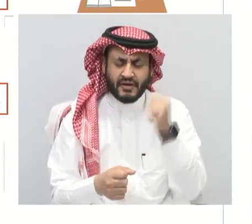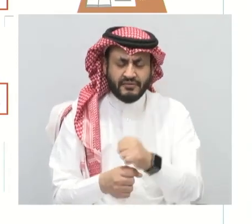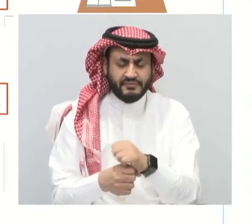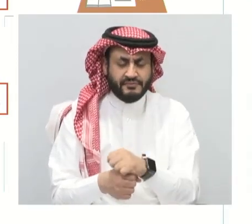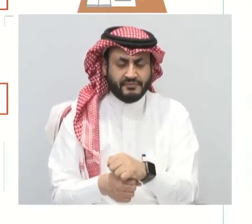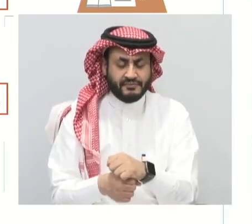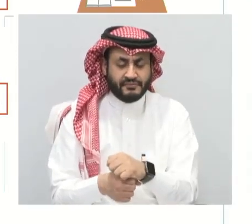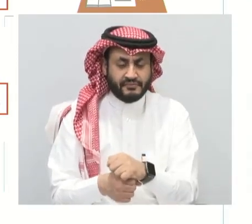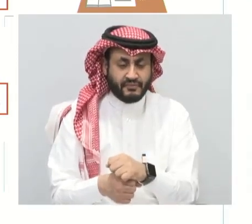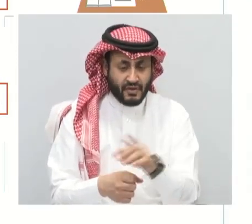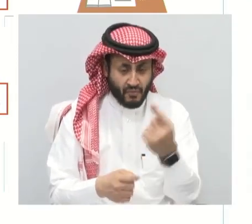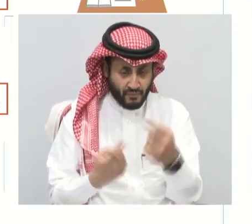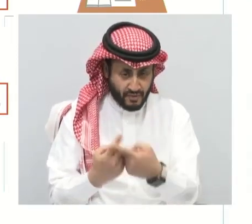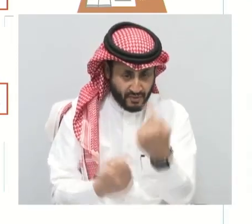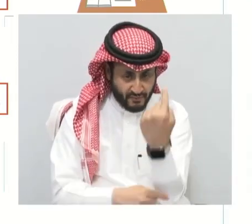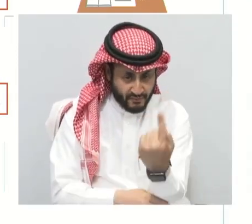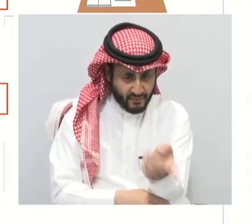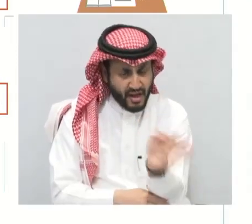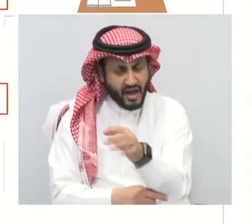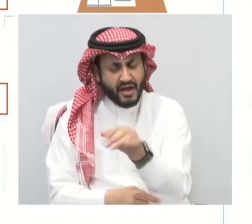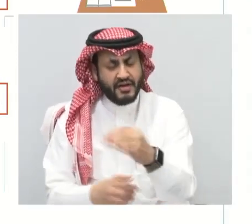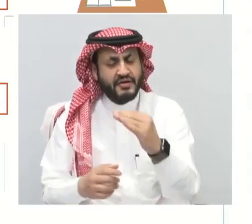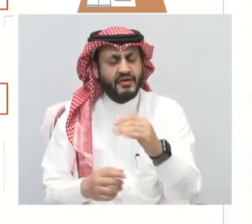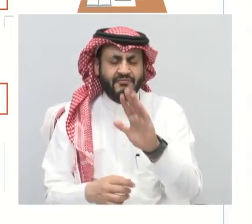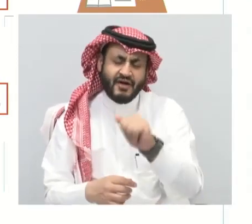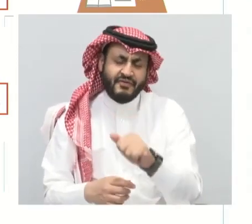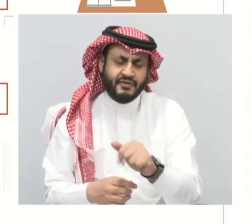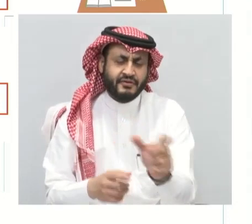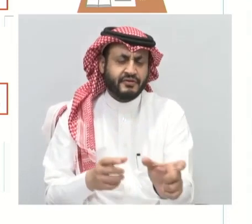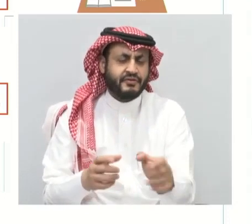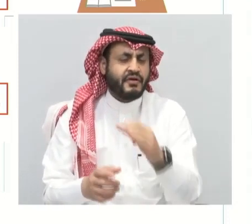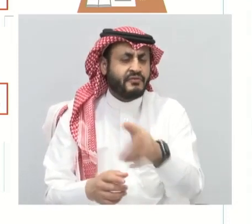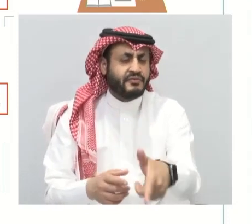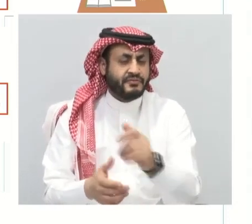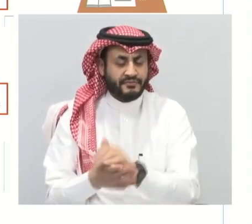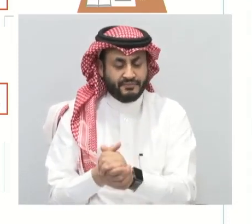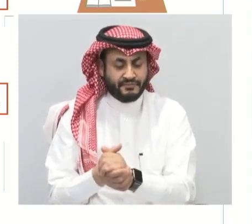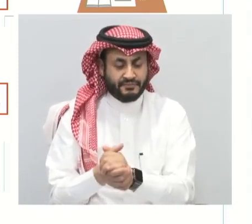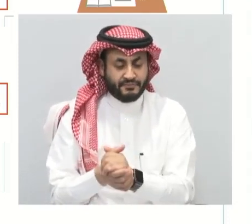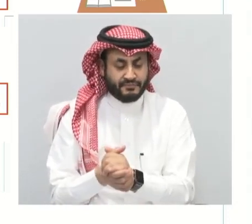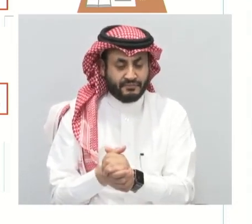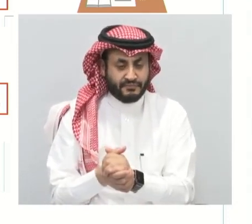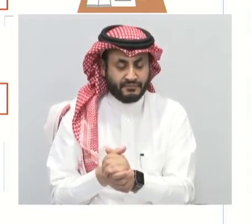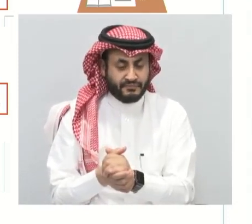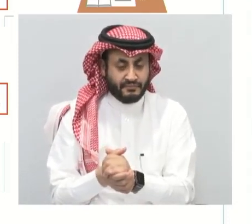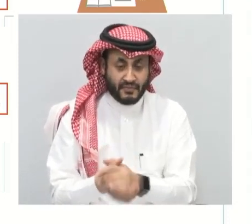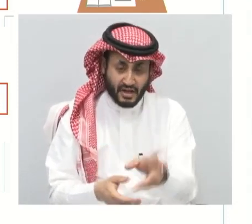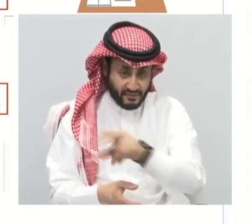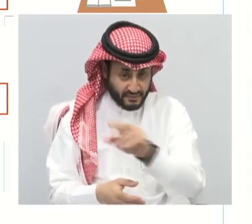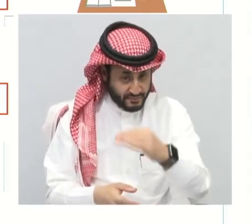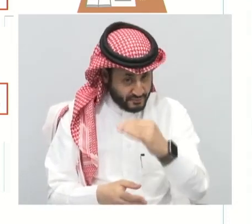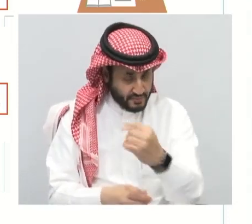do him or her a favor and you can't, What can you do? You have to answer politely